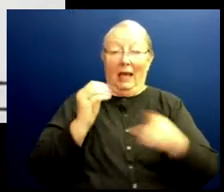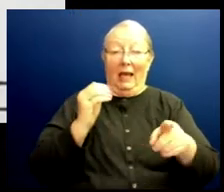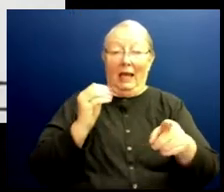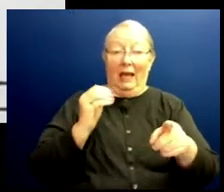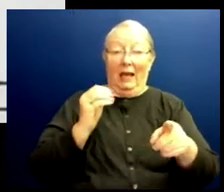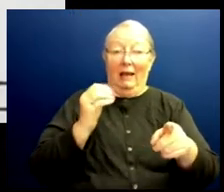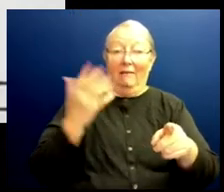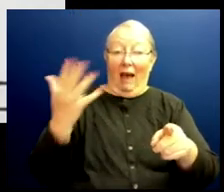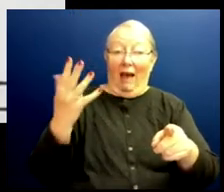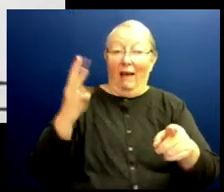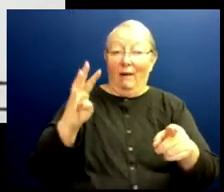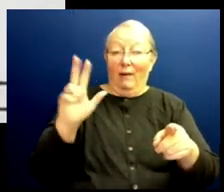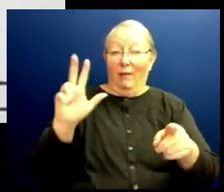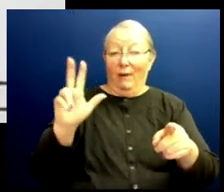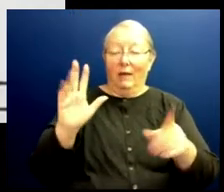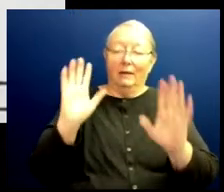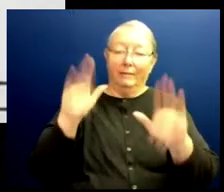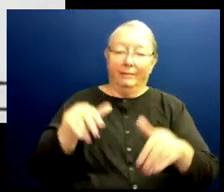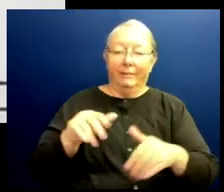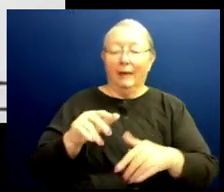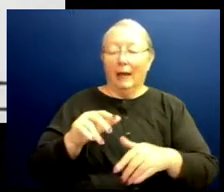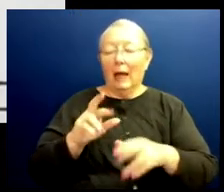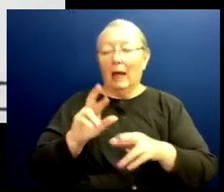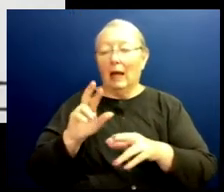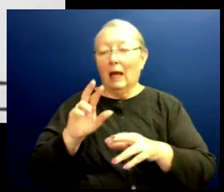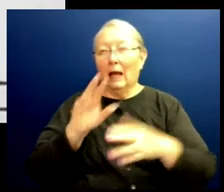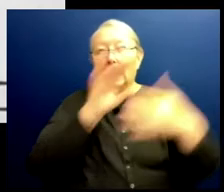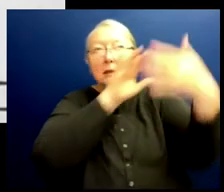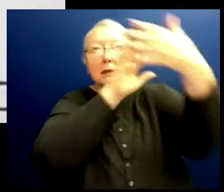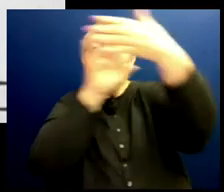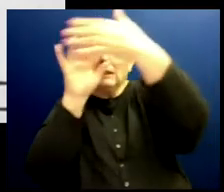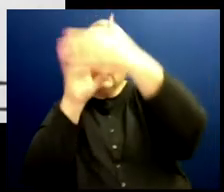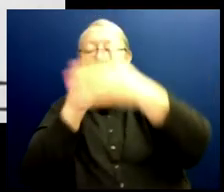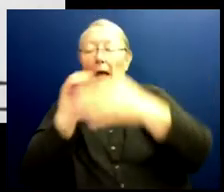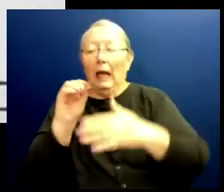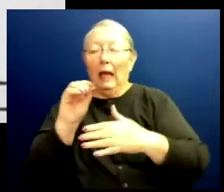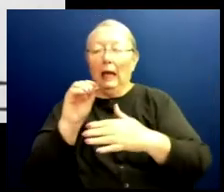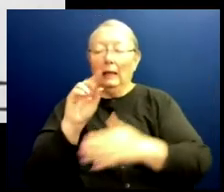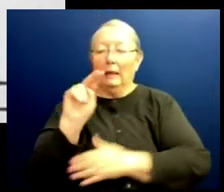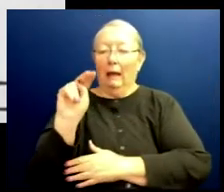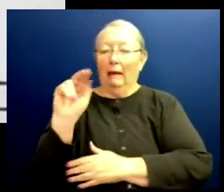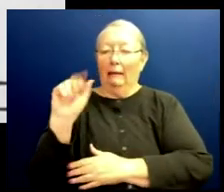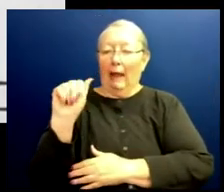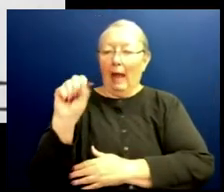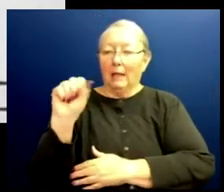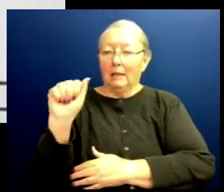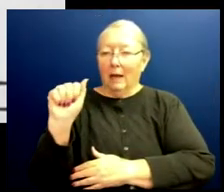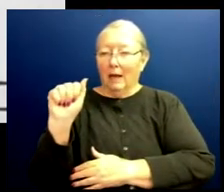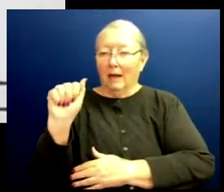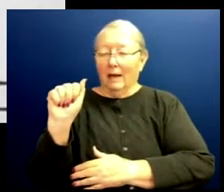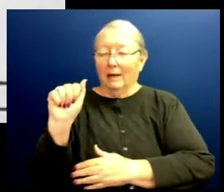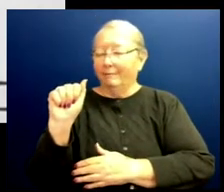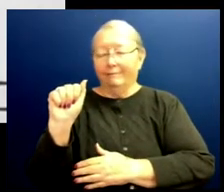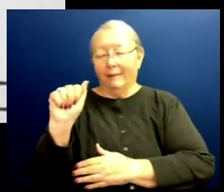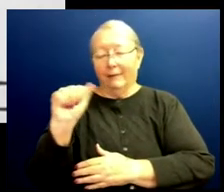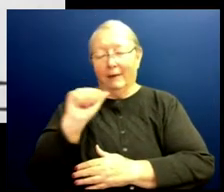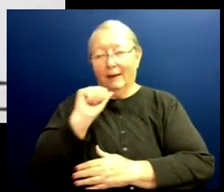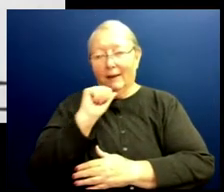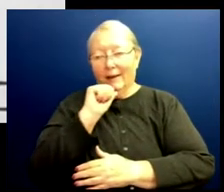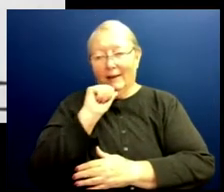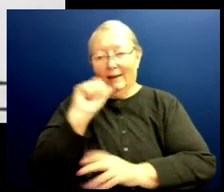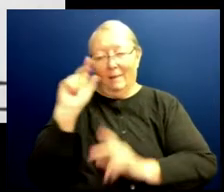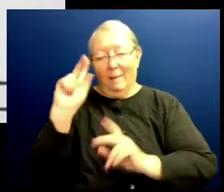NASA were in a very bad way. Congress demanded hearings, and so there was a committee that